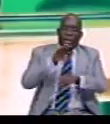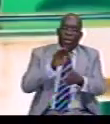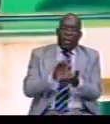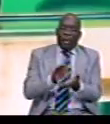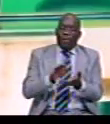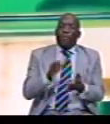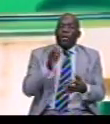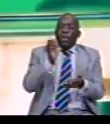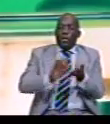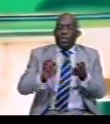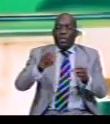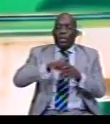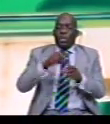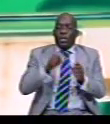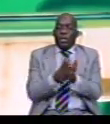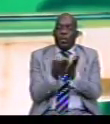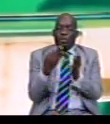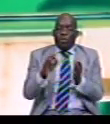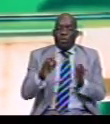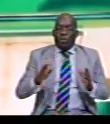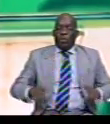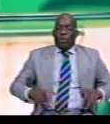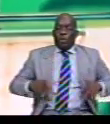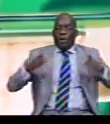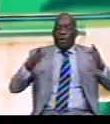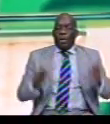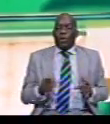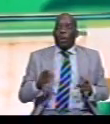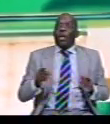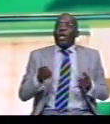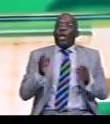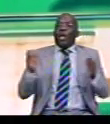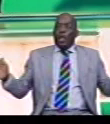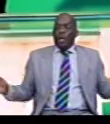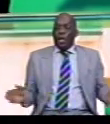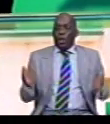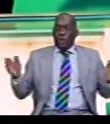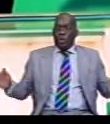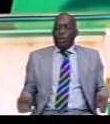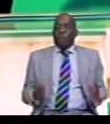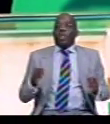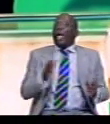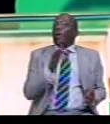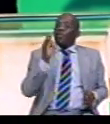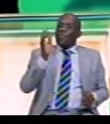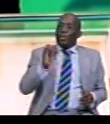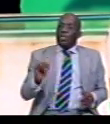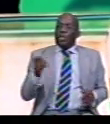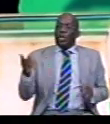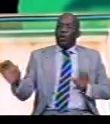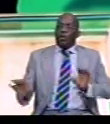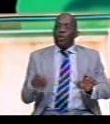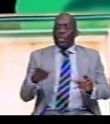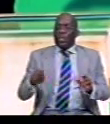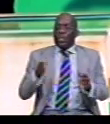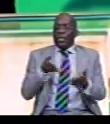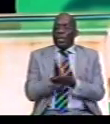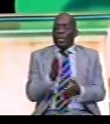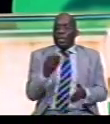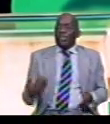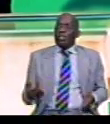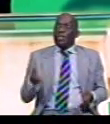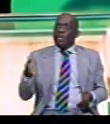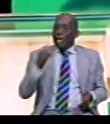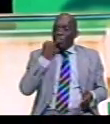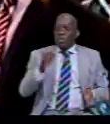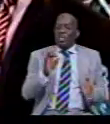life in heaven. Evangelizing. Edifying believers. Doing this and doing the right thing. There's a record for you in heaven.